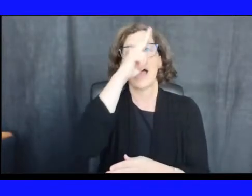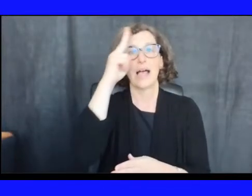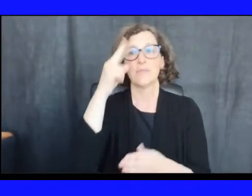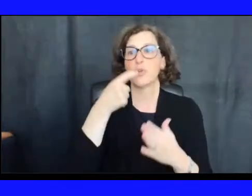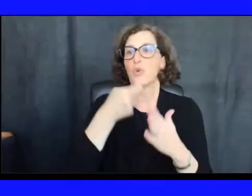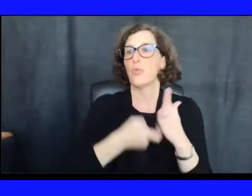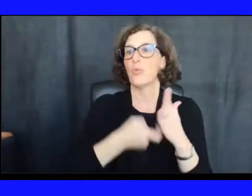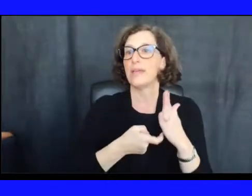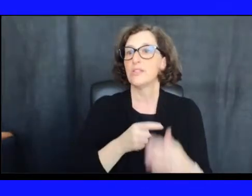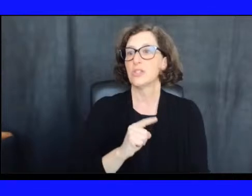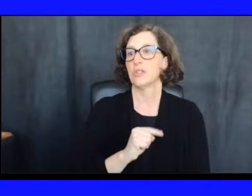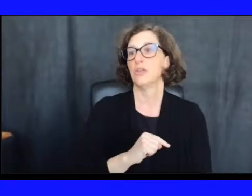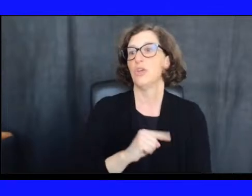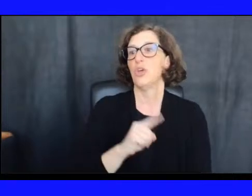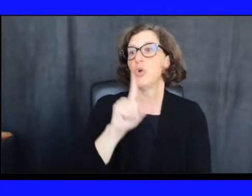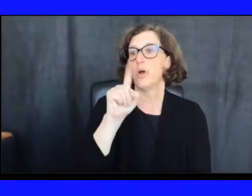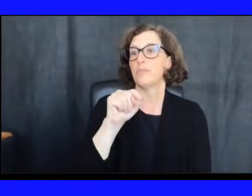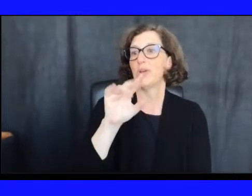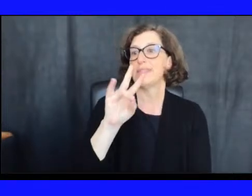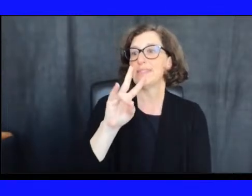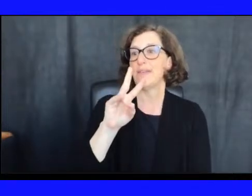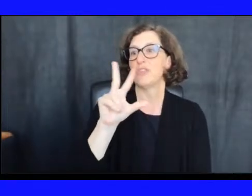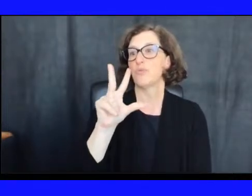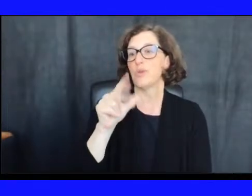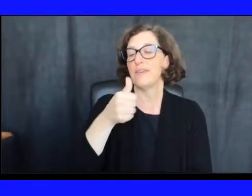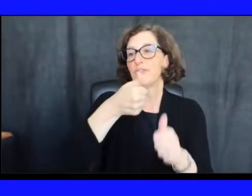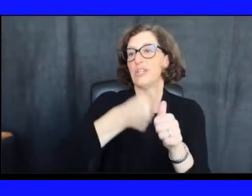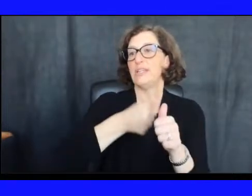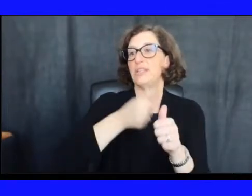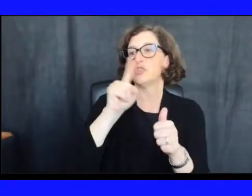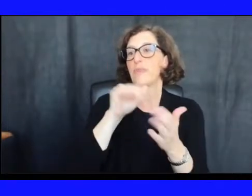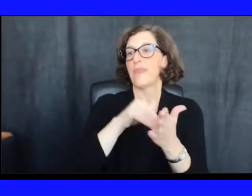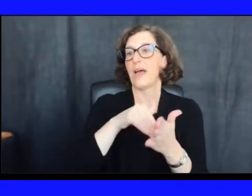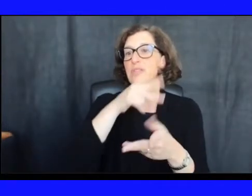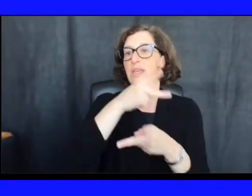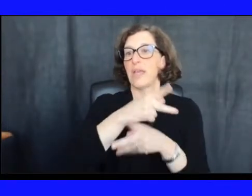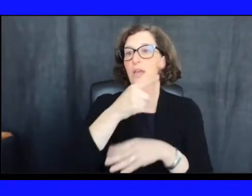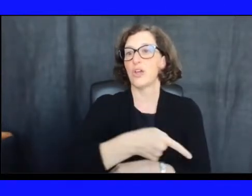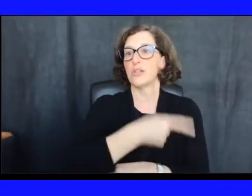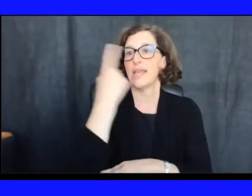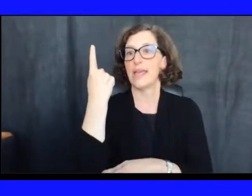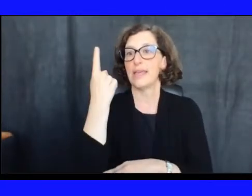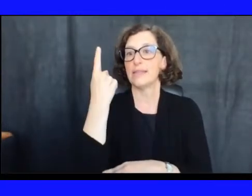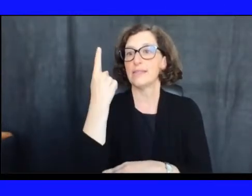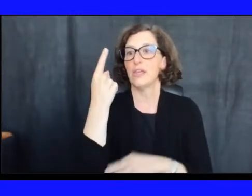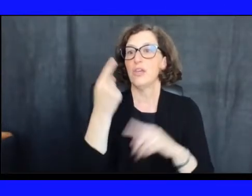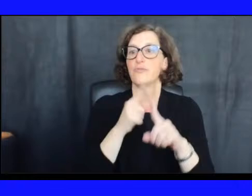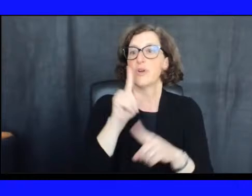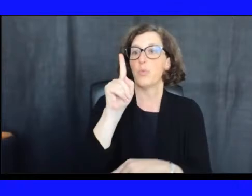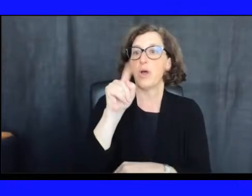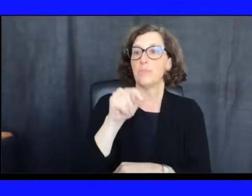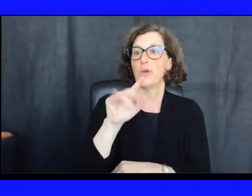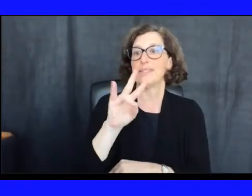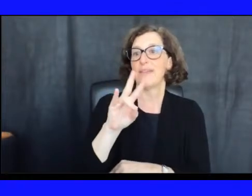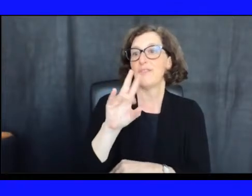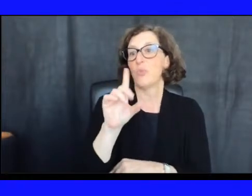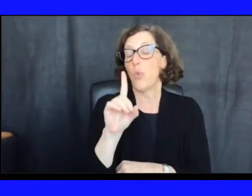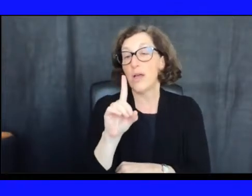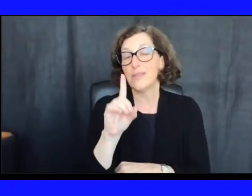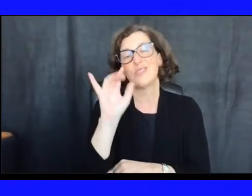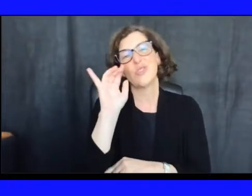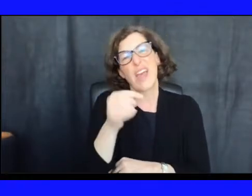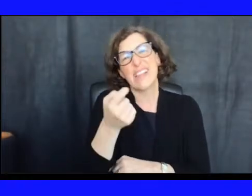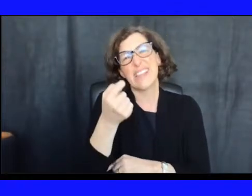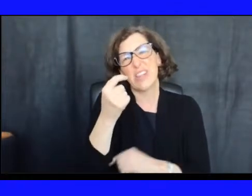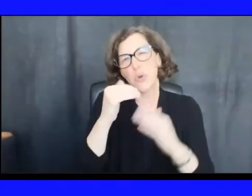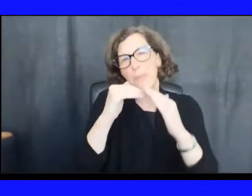Next. The left without being seen from the emergency department. This is still right